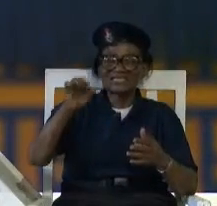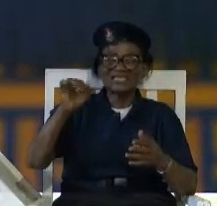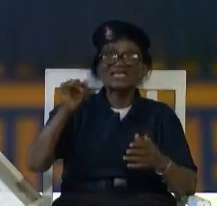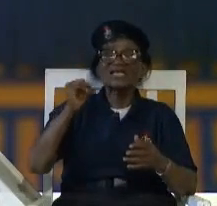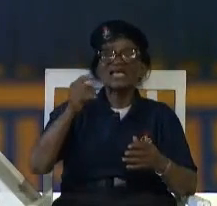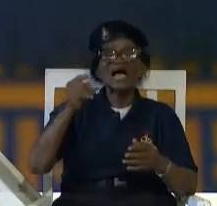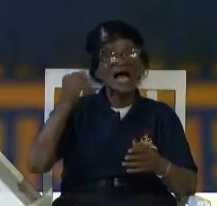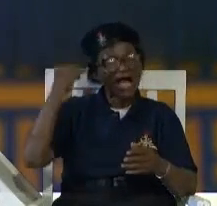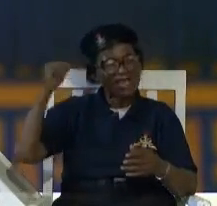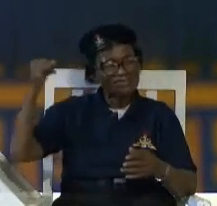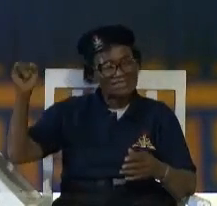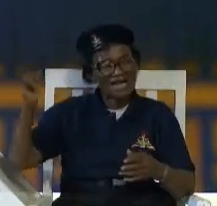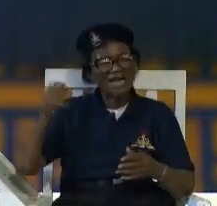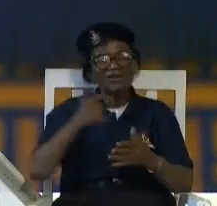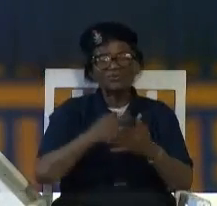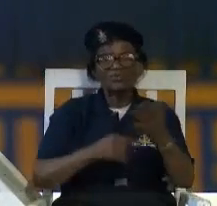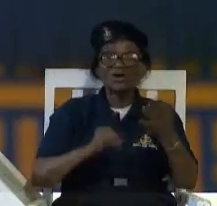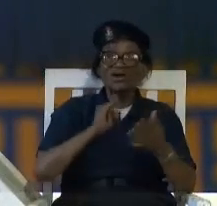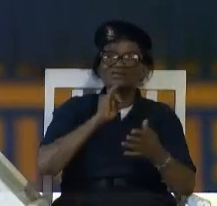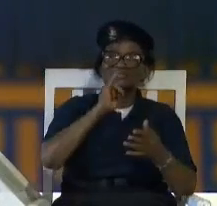What's the purpose?